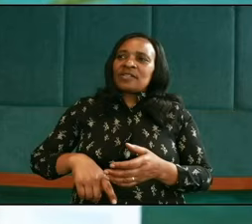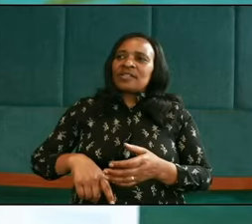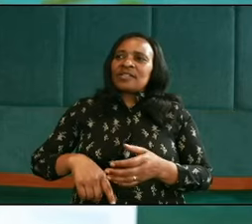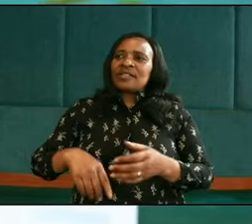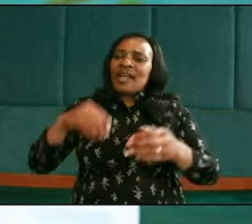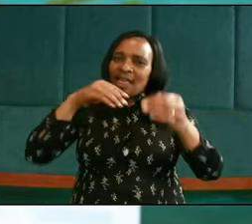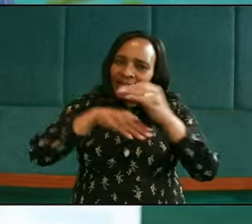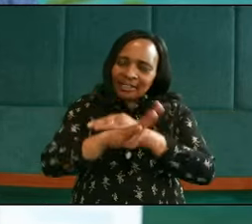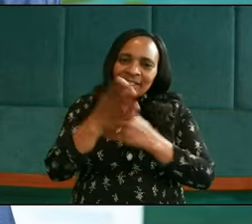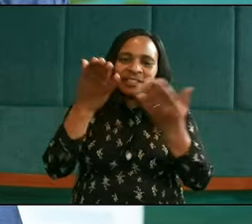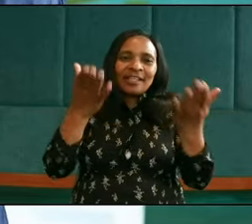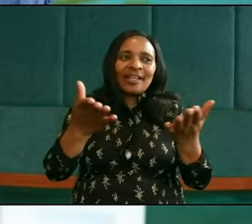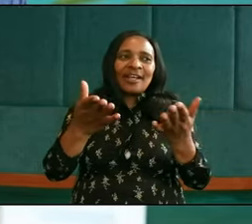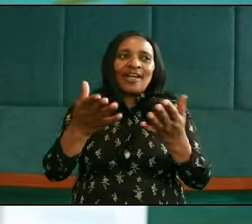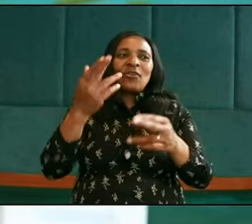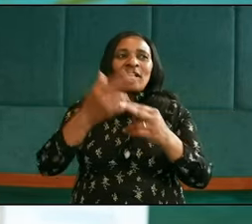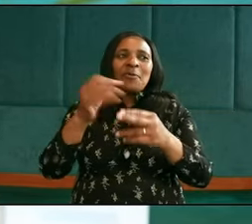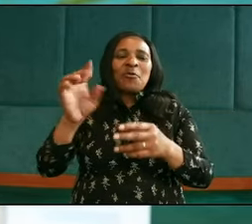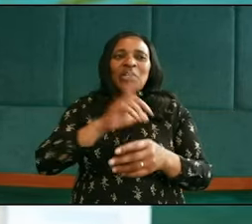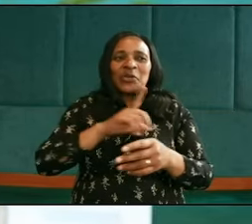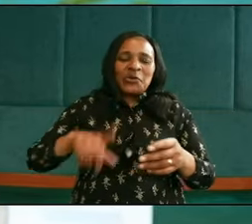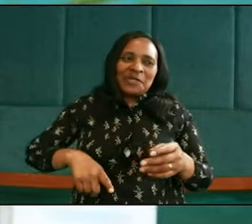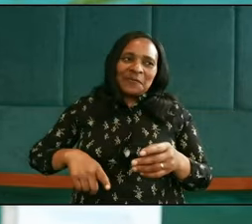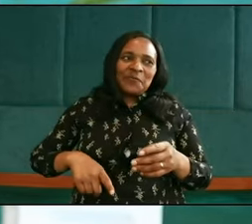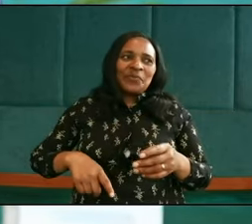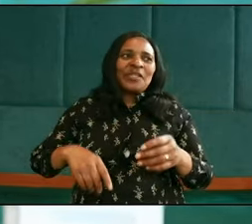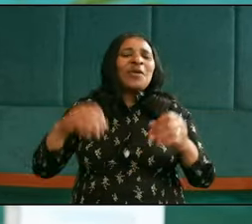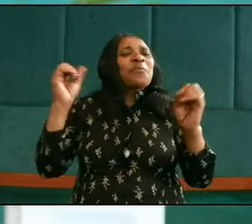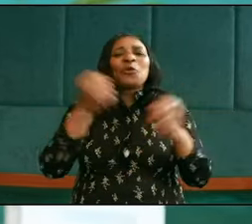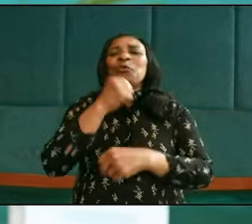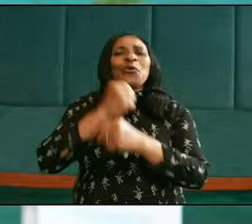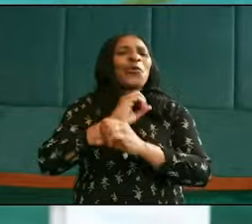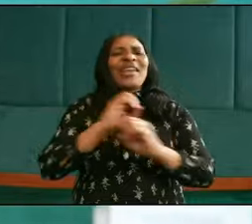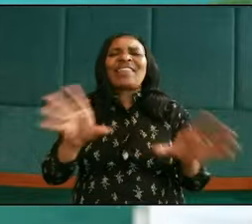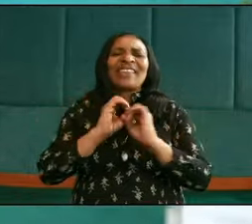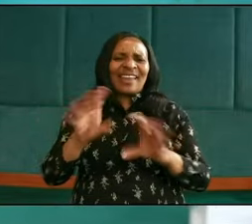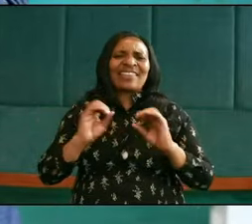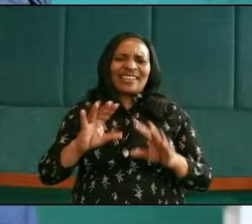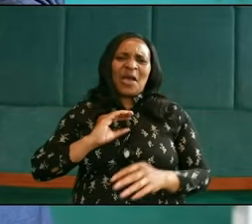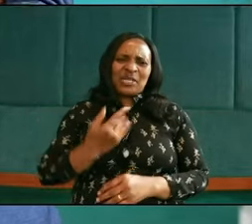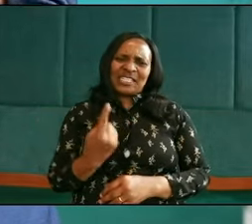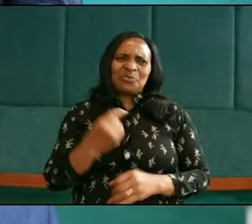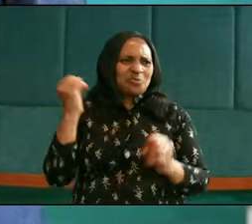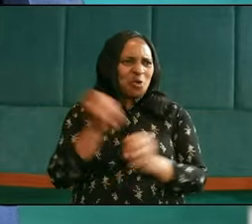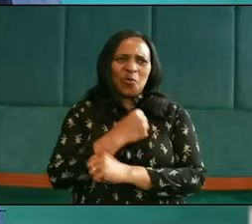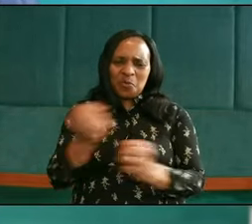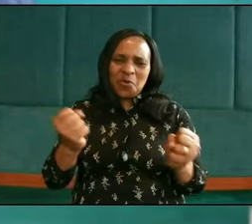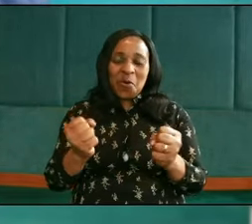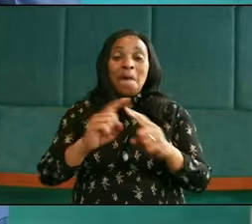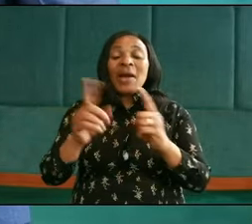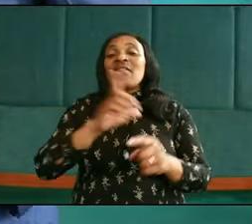just entering in with the name of the Lord. We can do nothing by ourselves, but the Lord